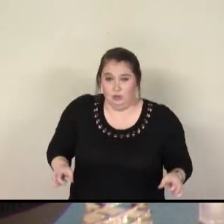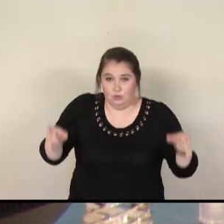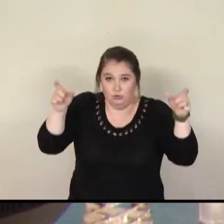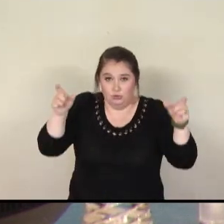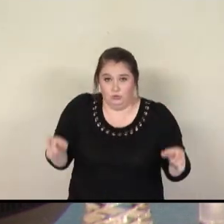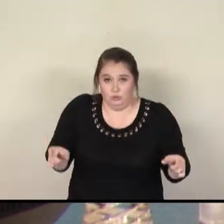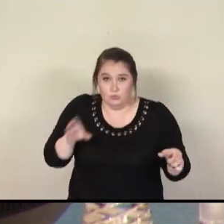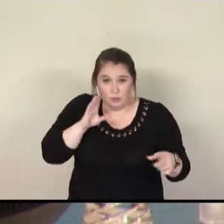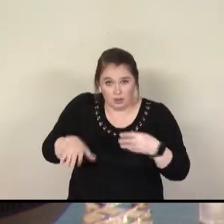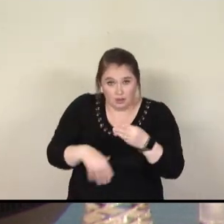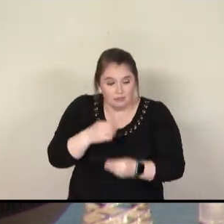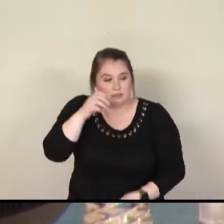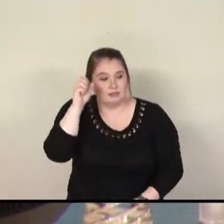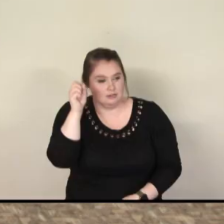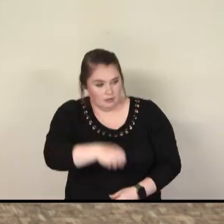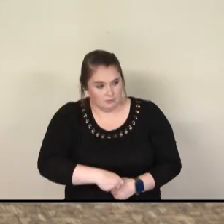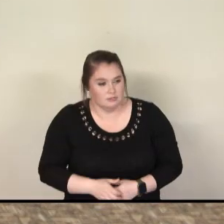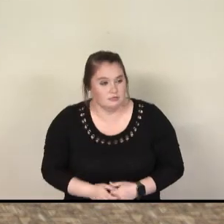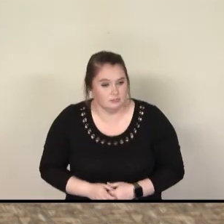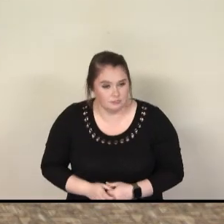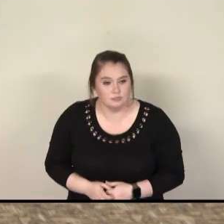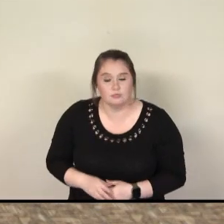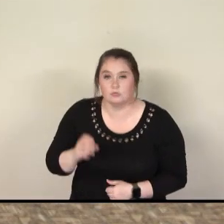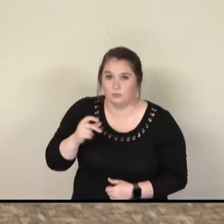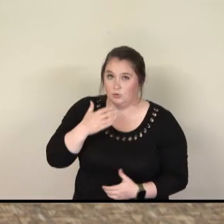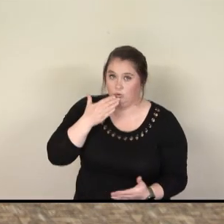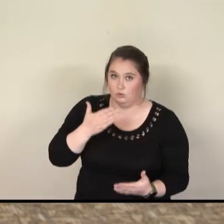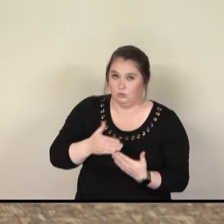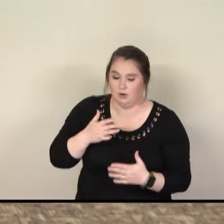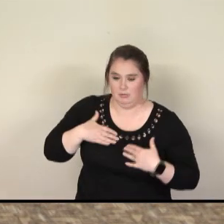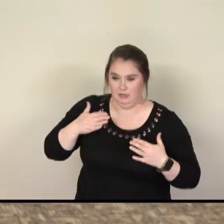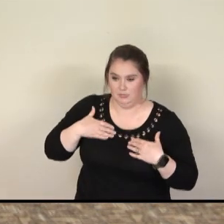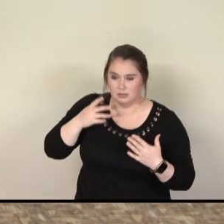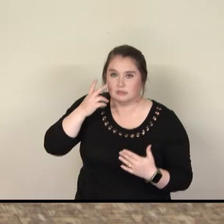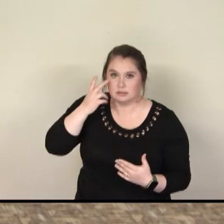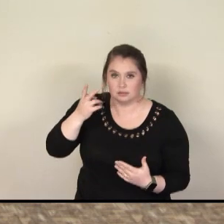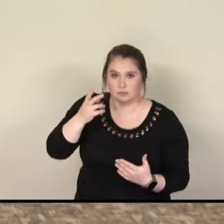system. Yes. Okay. Well, I'm just really happy to see that we're moving in that direction